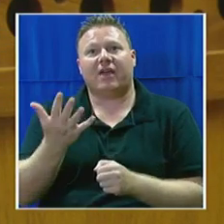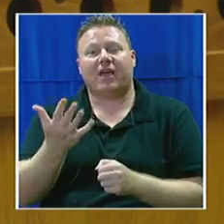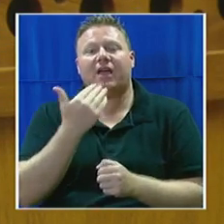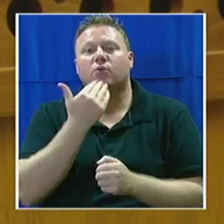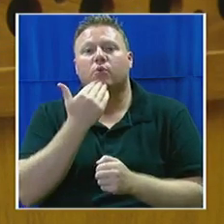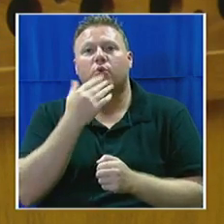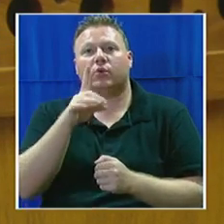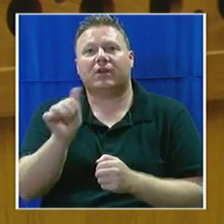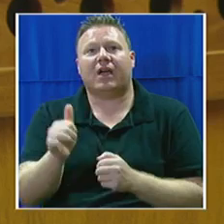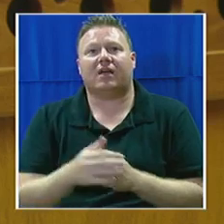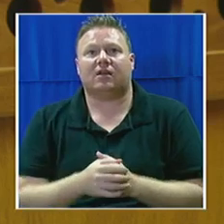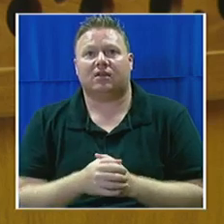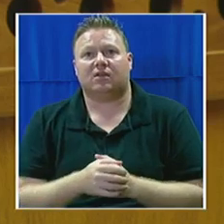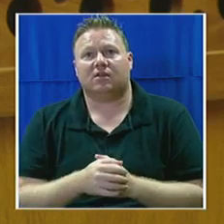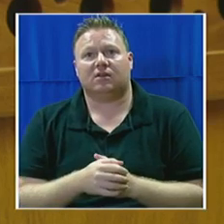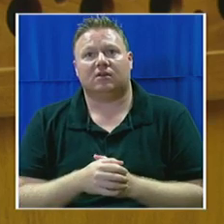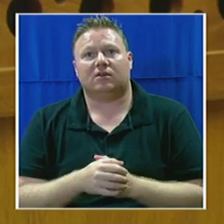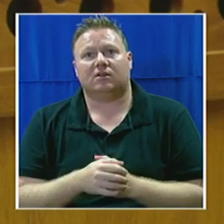Democratic Alliance.